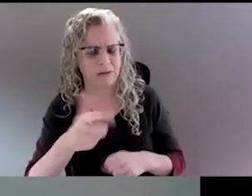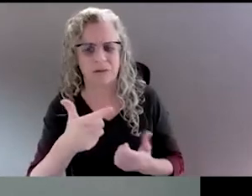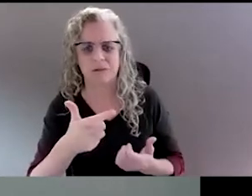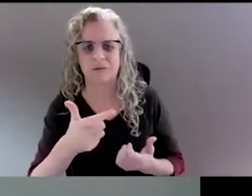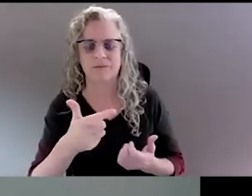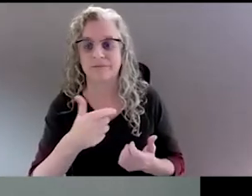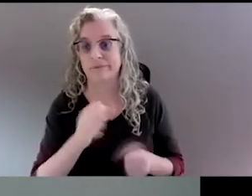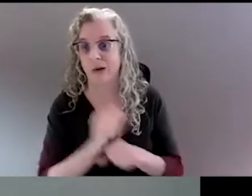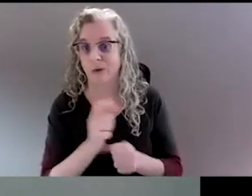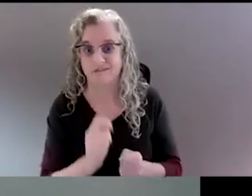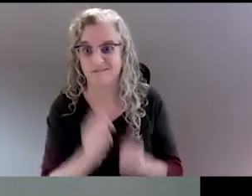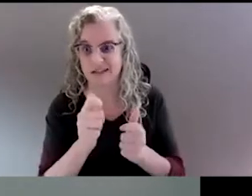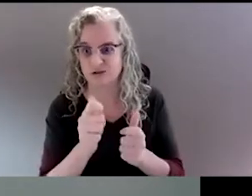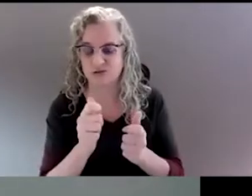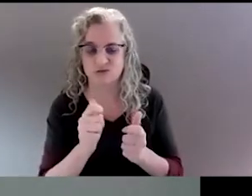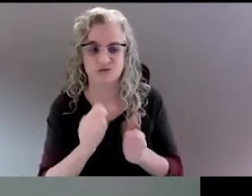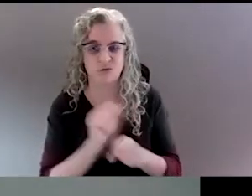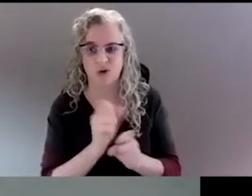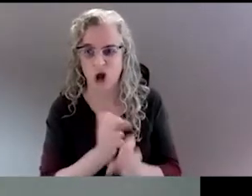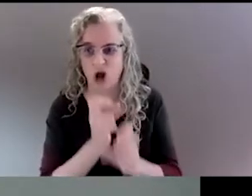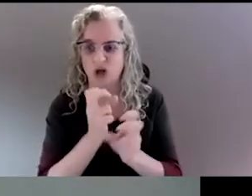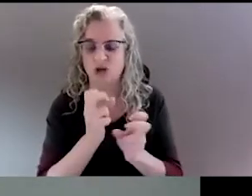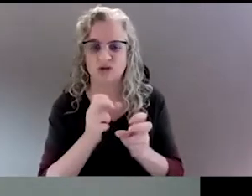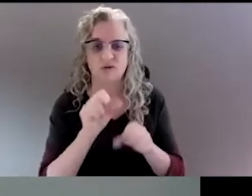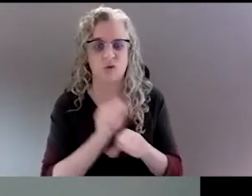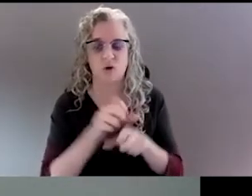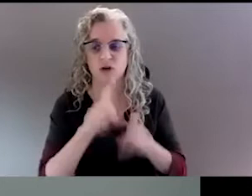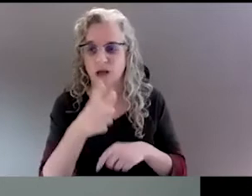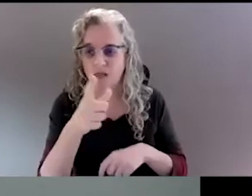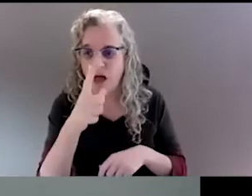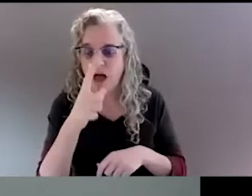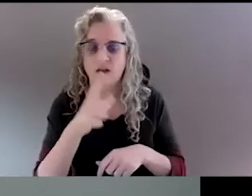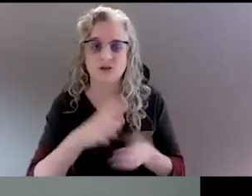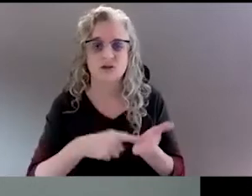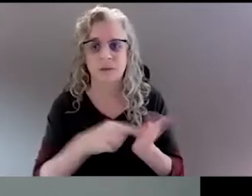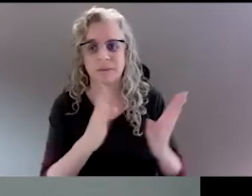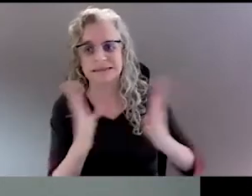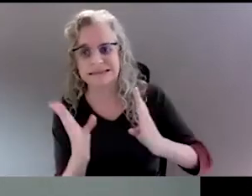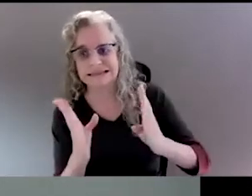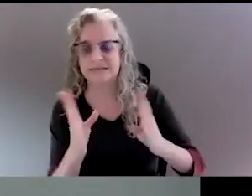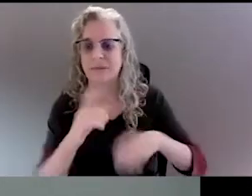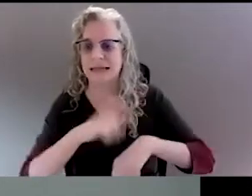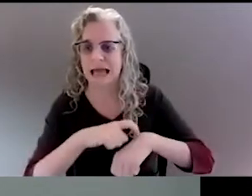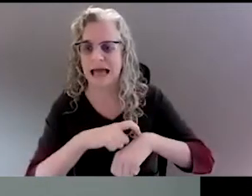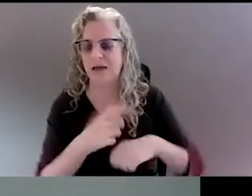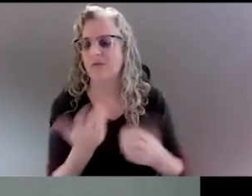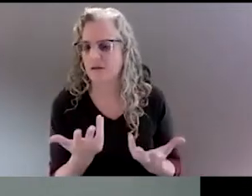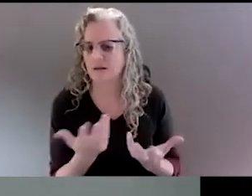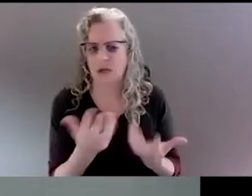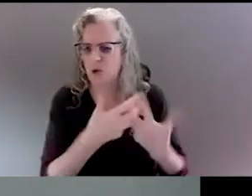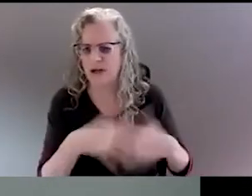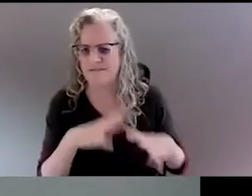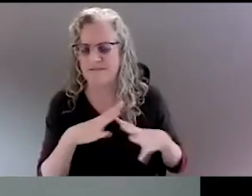during lunchtime, staying later. And that worked out. But I had to really pull her aside and explain to